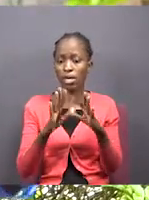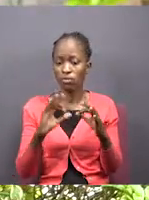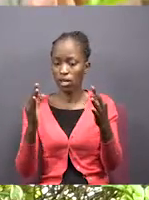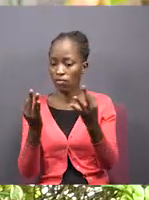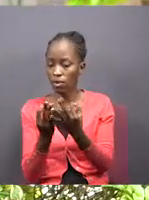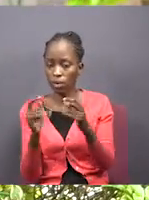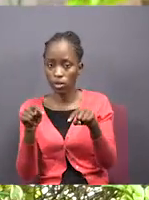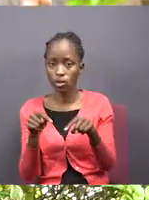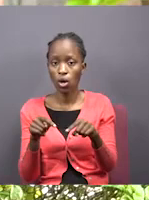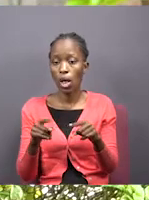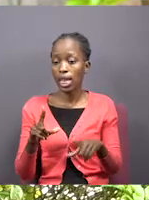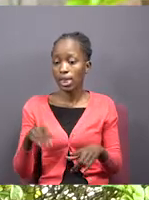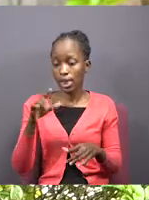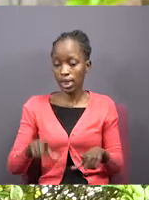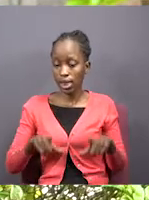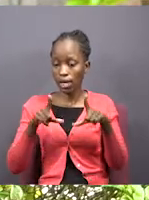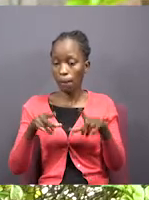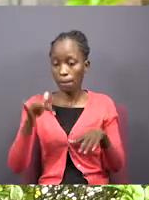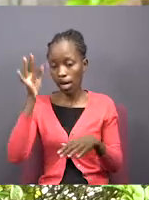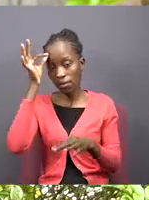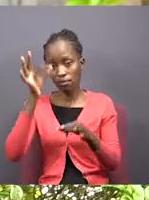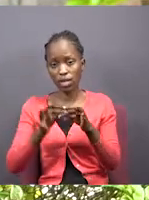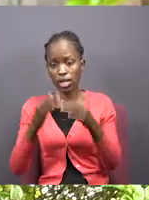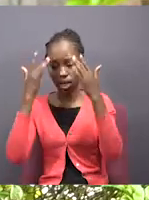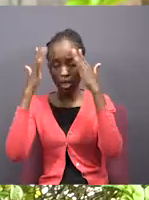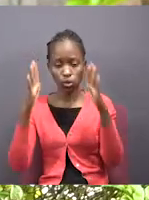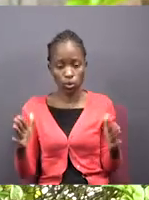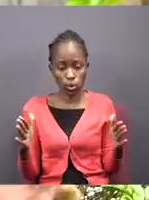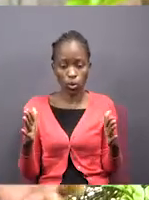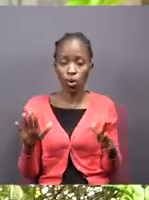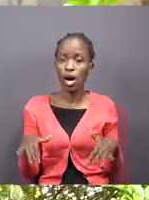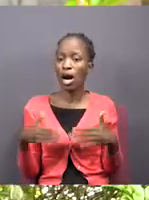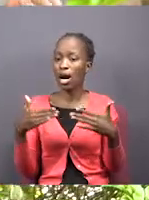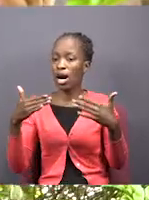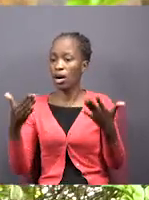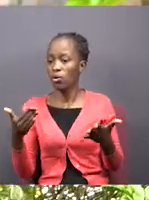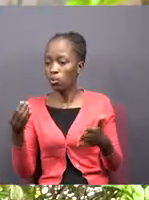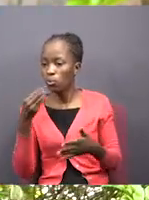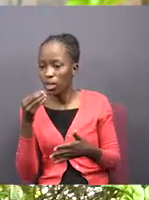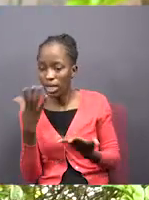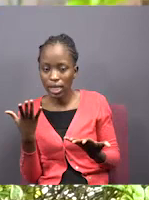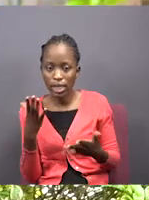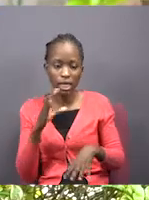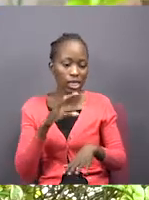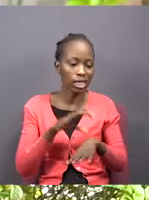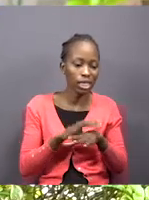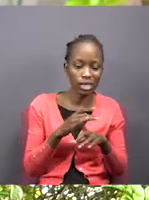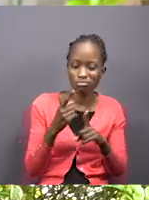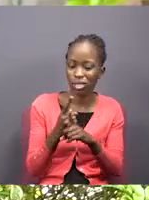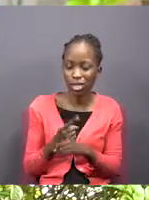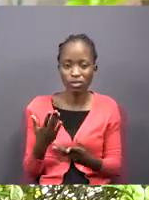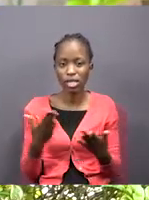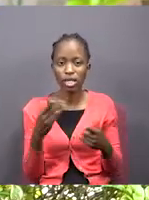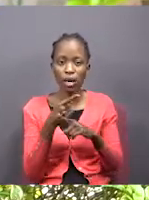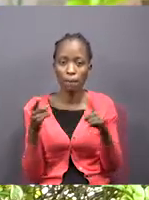Many of the families today live by faith, not knowing how they will go by the day. They don't know how they will get food and all the necessities they